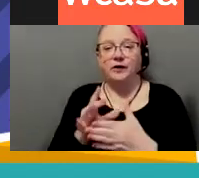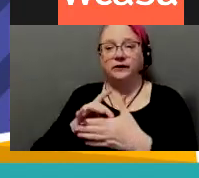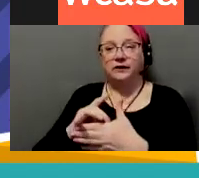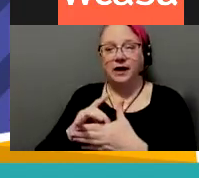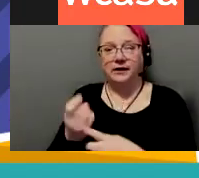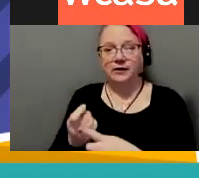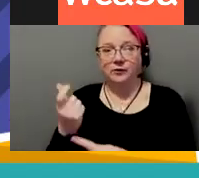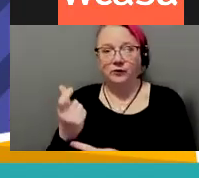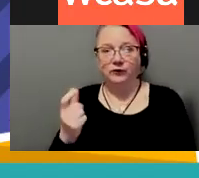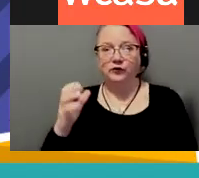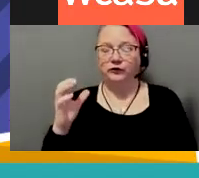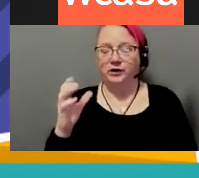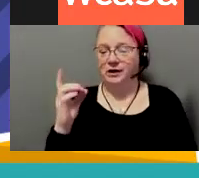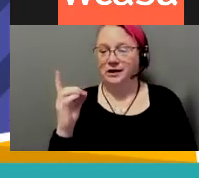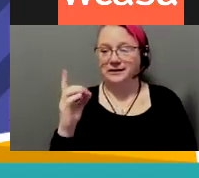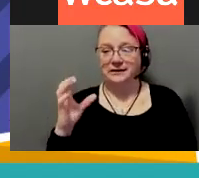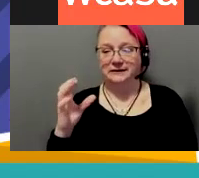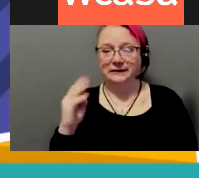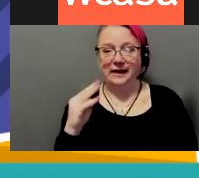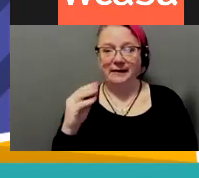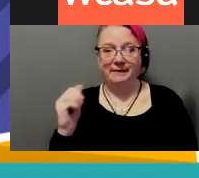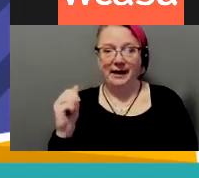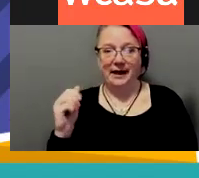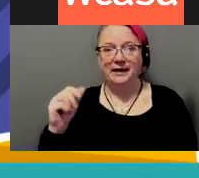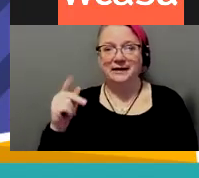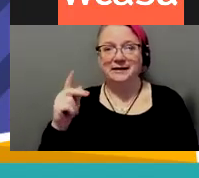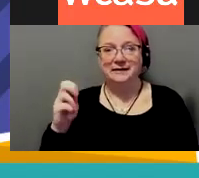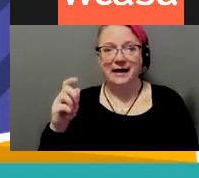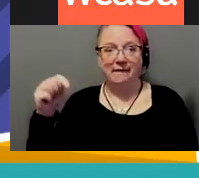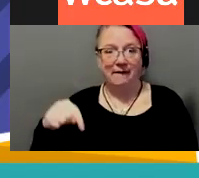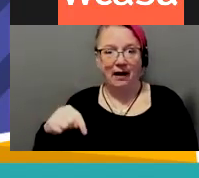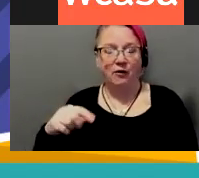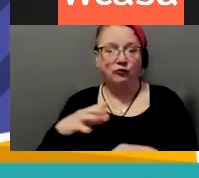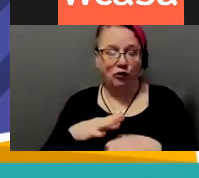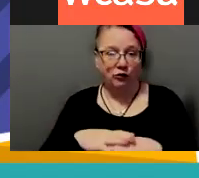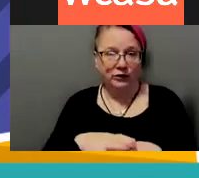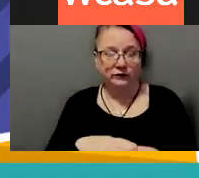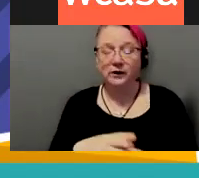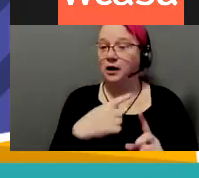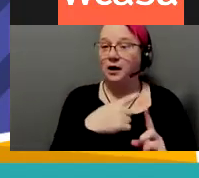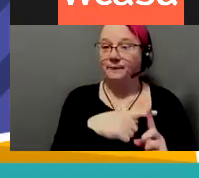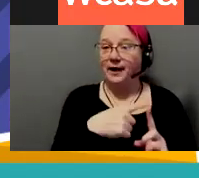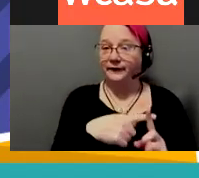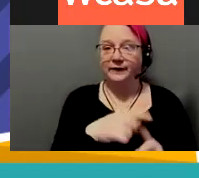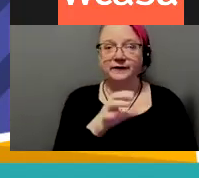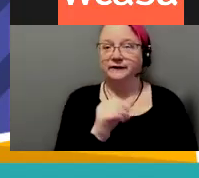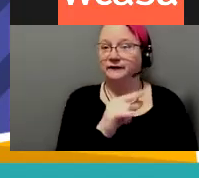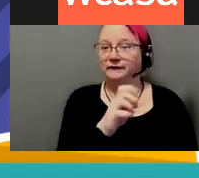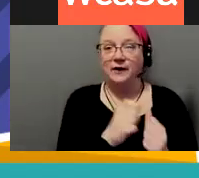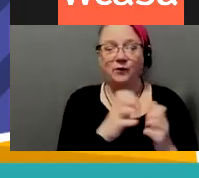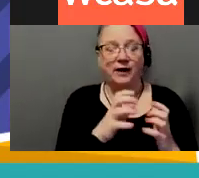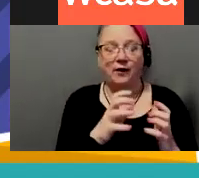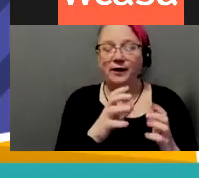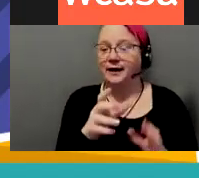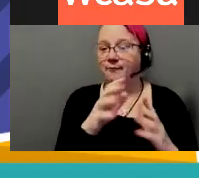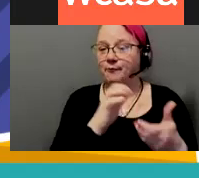a DCMA takedown notice. A positive here is that this applies to sites without any kind of partnership or company